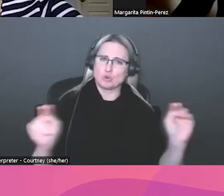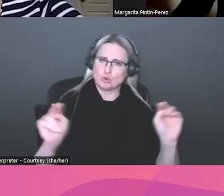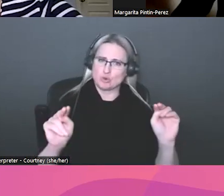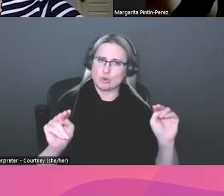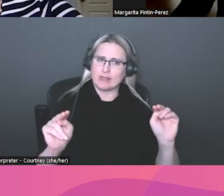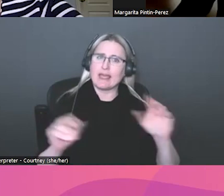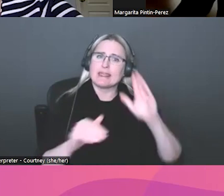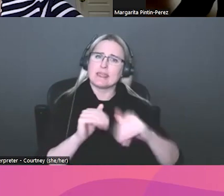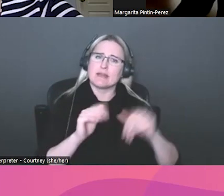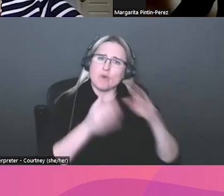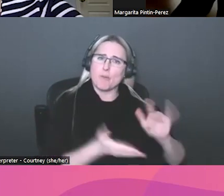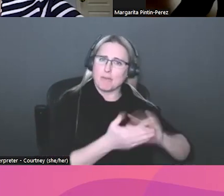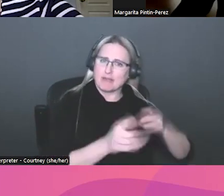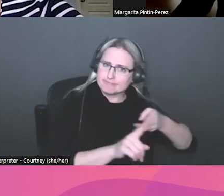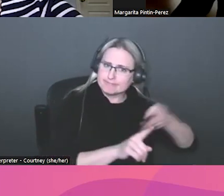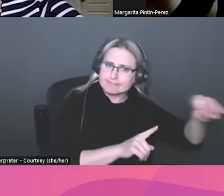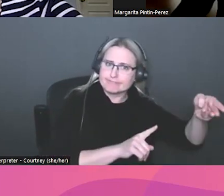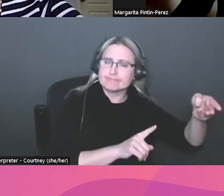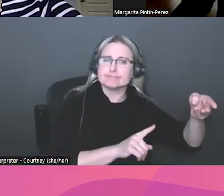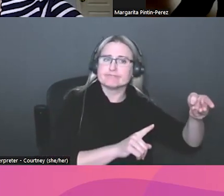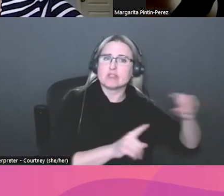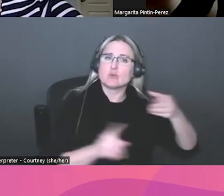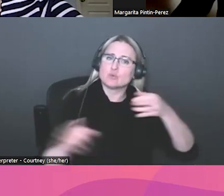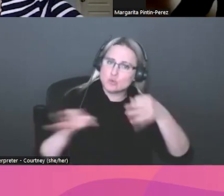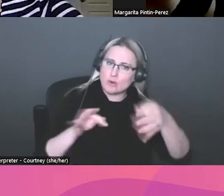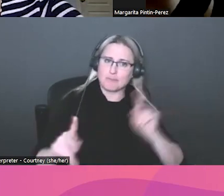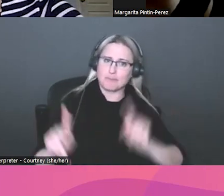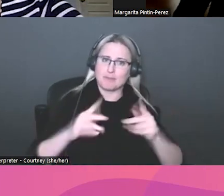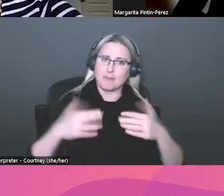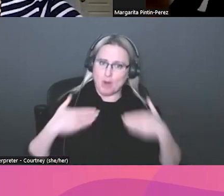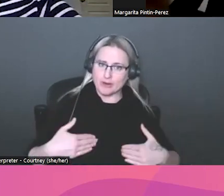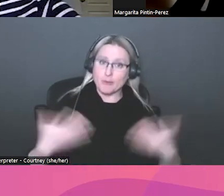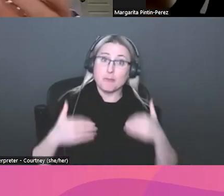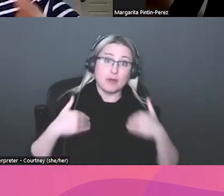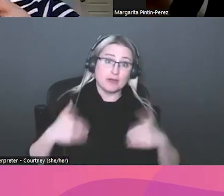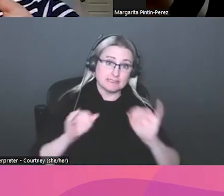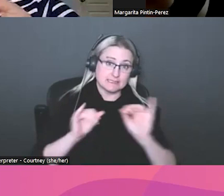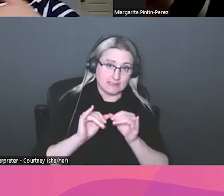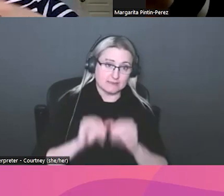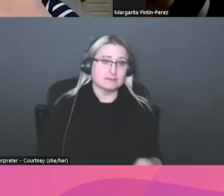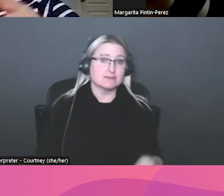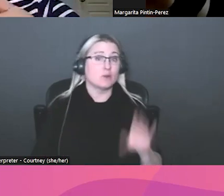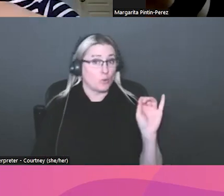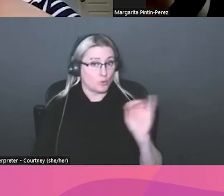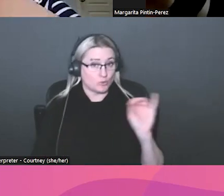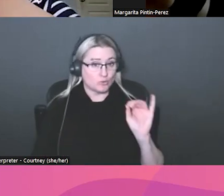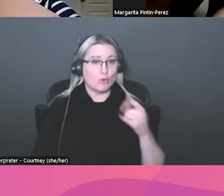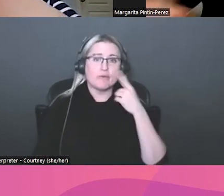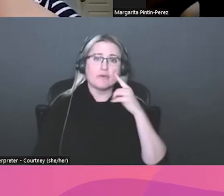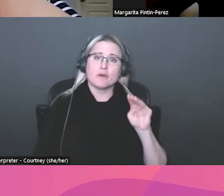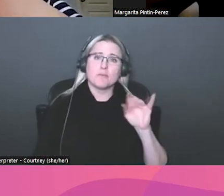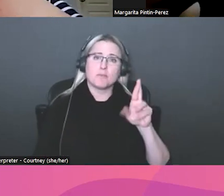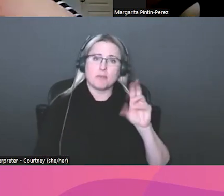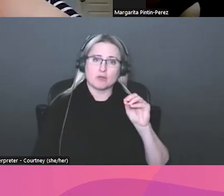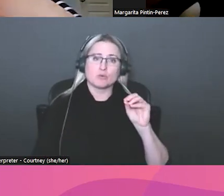biomedical ways of describing people's bodies or body size. And it also speaks to like the microaggressions, right? That